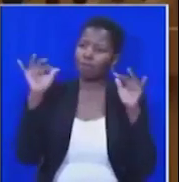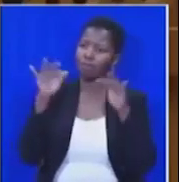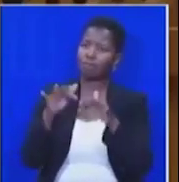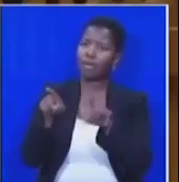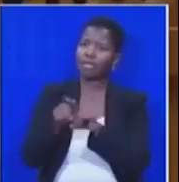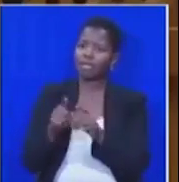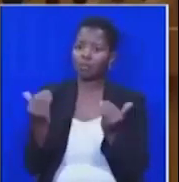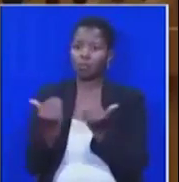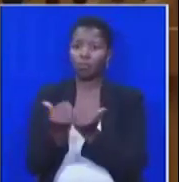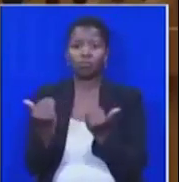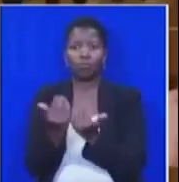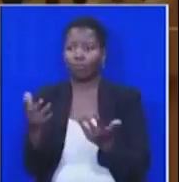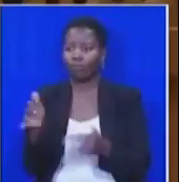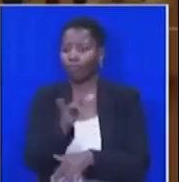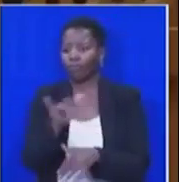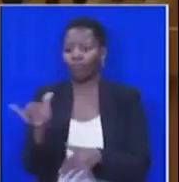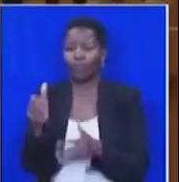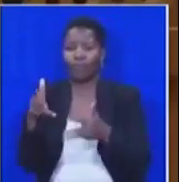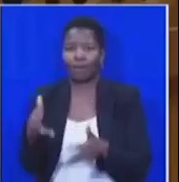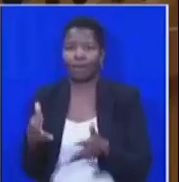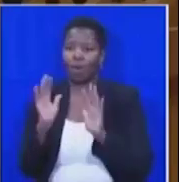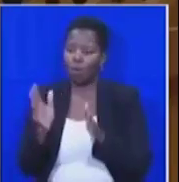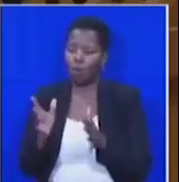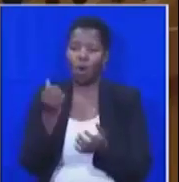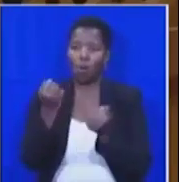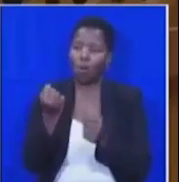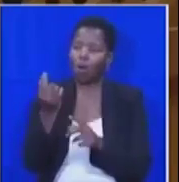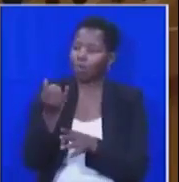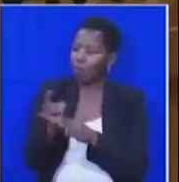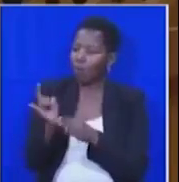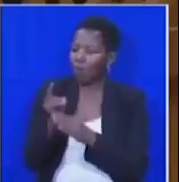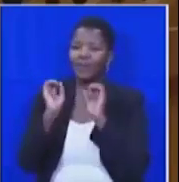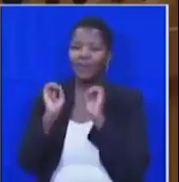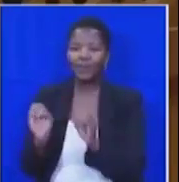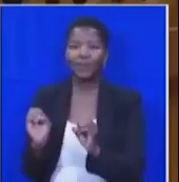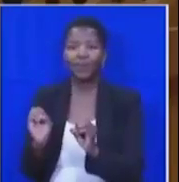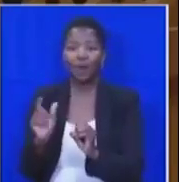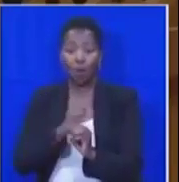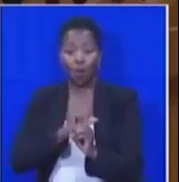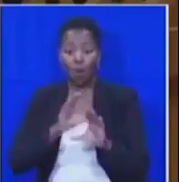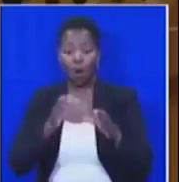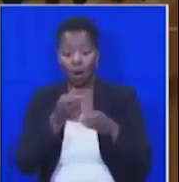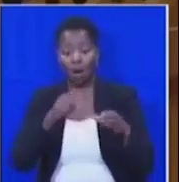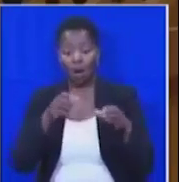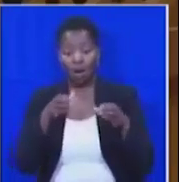so dejected, like you've lost the election already. And so you go lurching from one crisis to the next all over